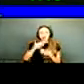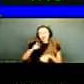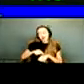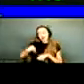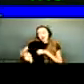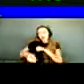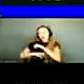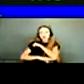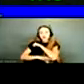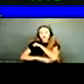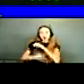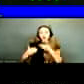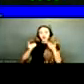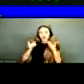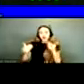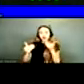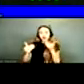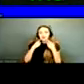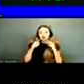I move the declaration.